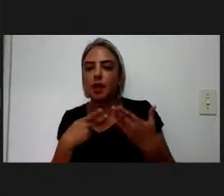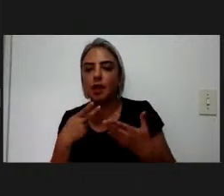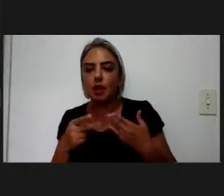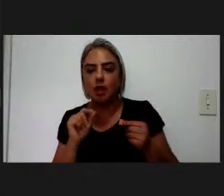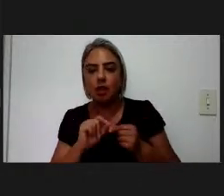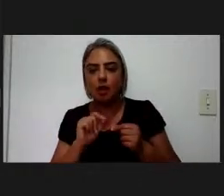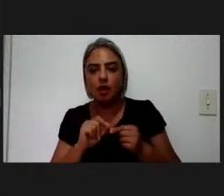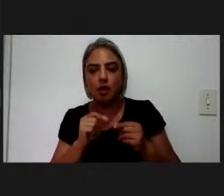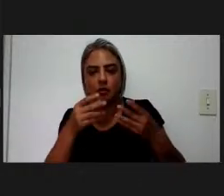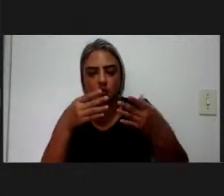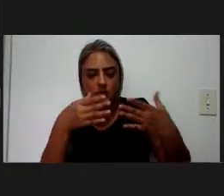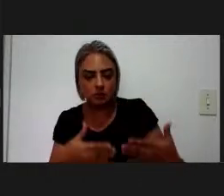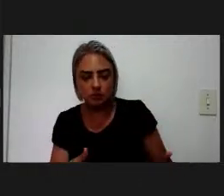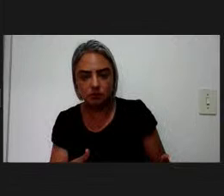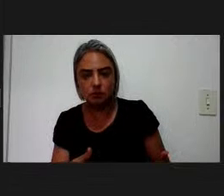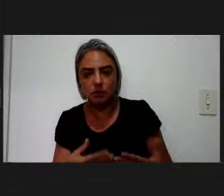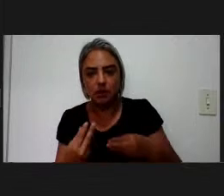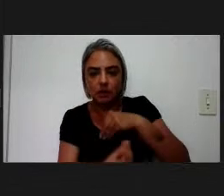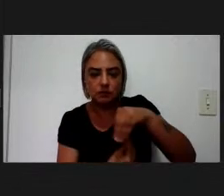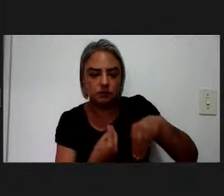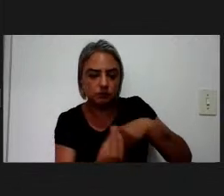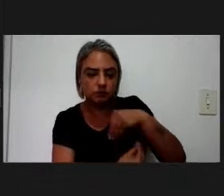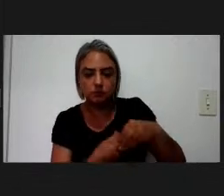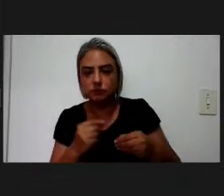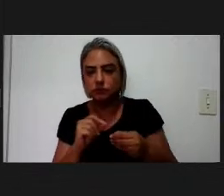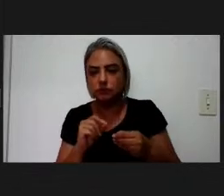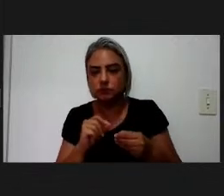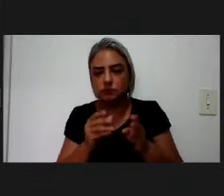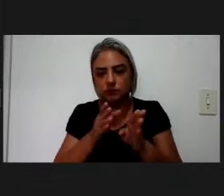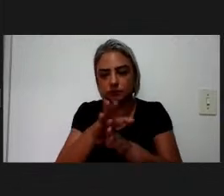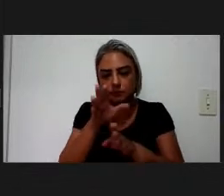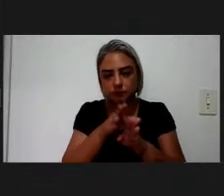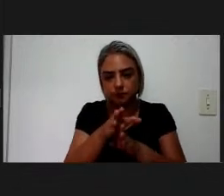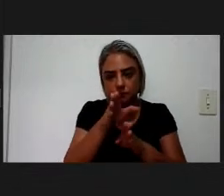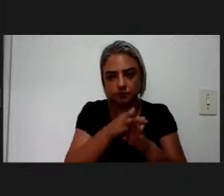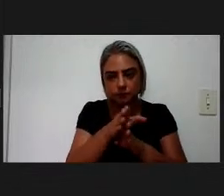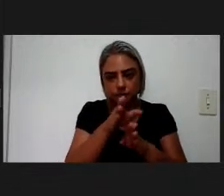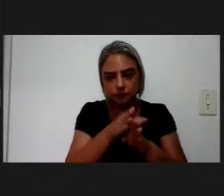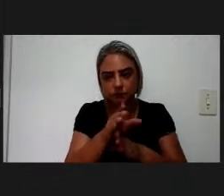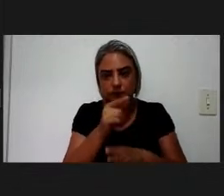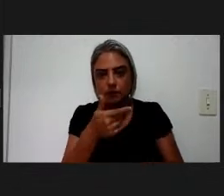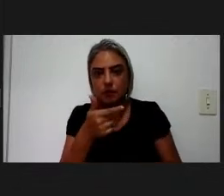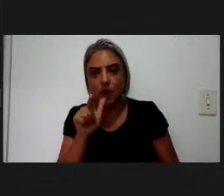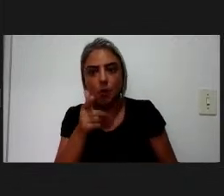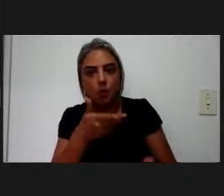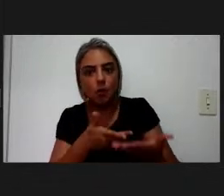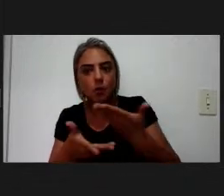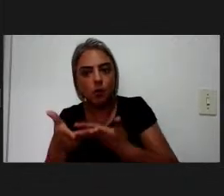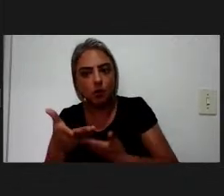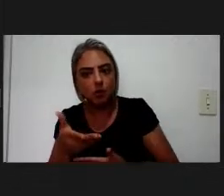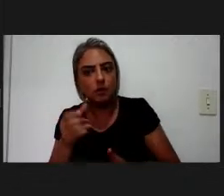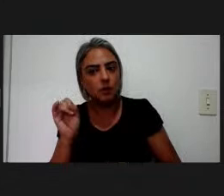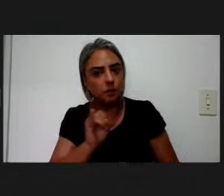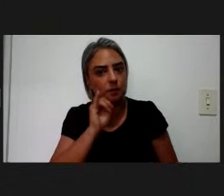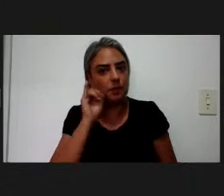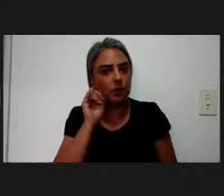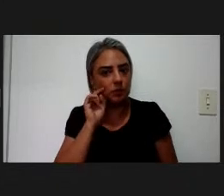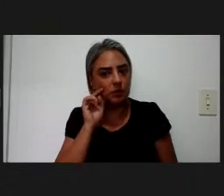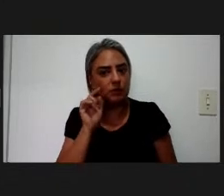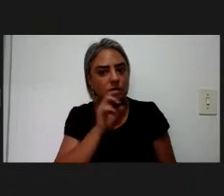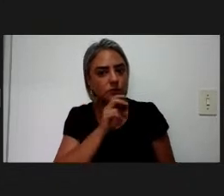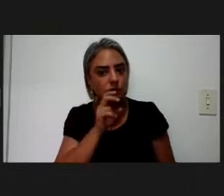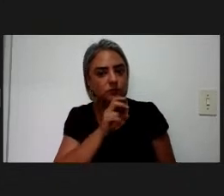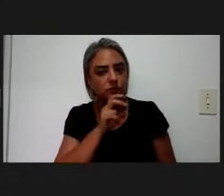This was said a lot today with all the professionals that are involved in the